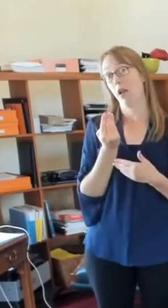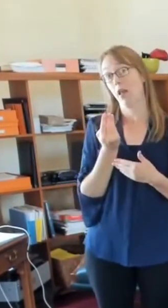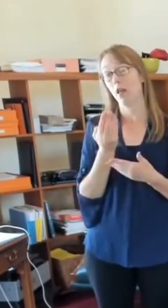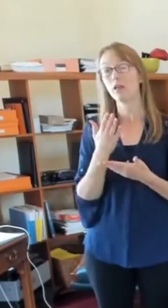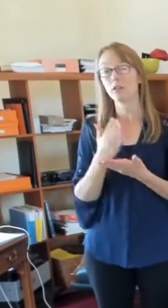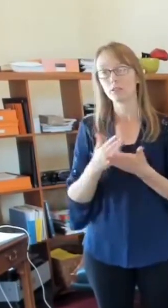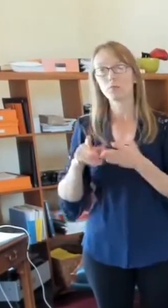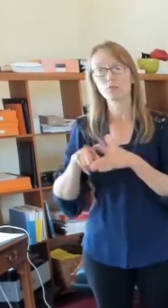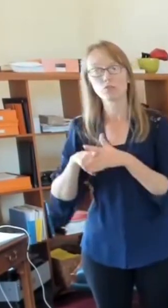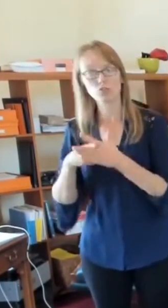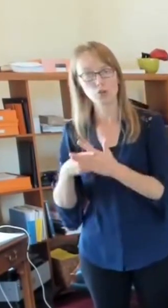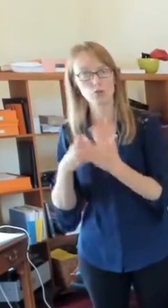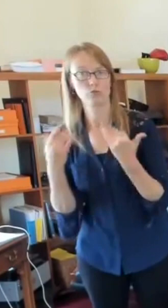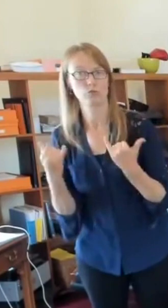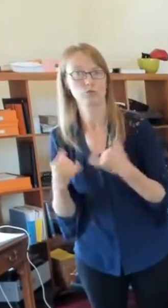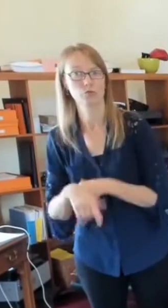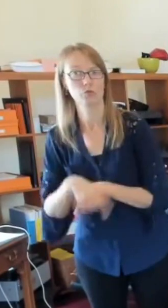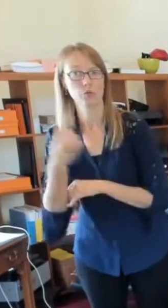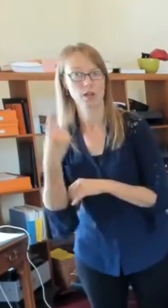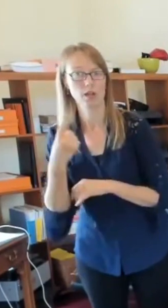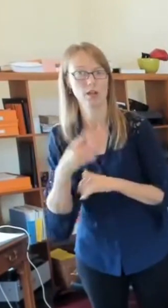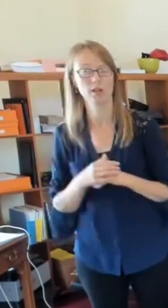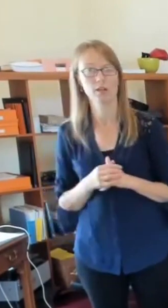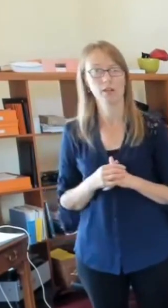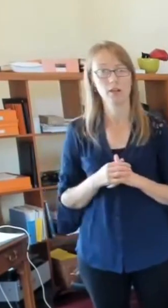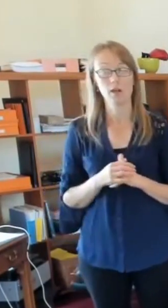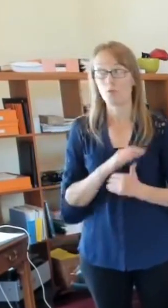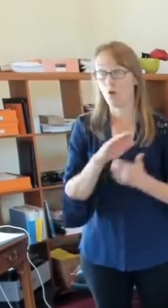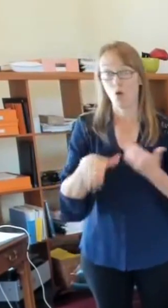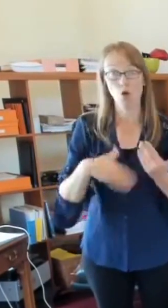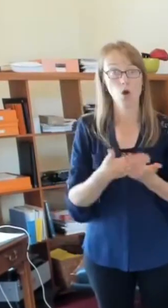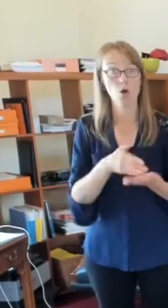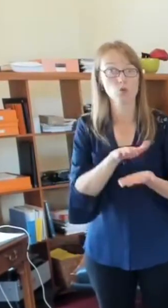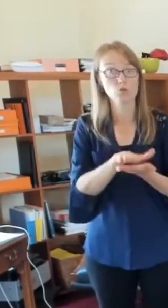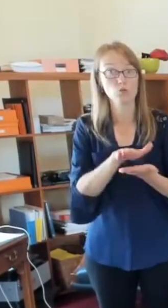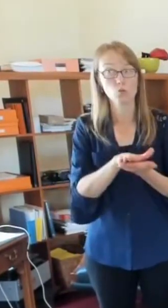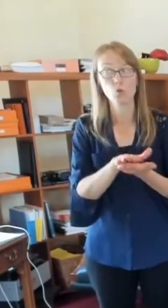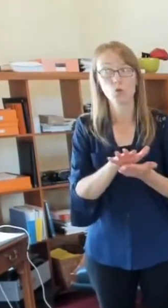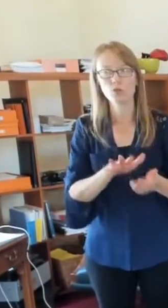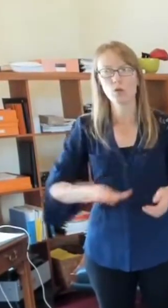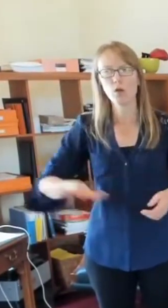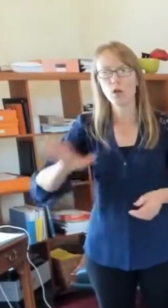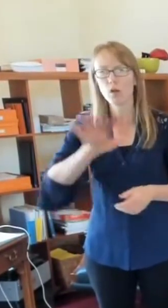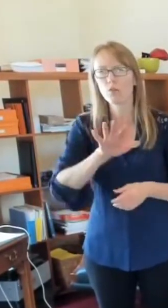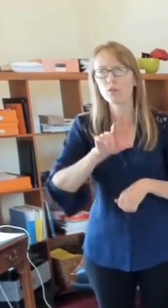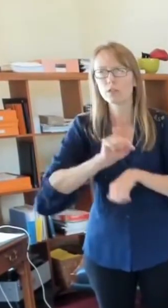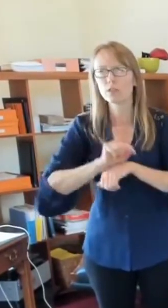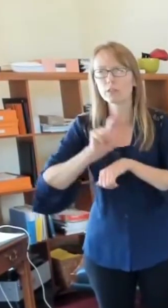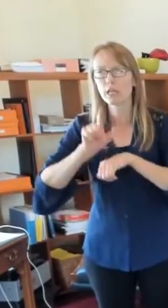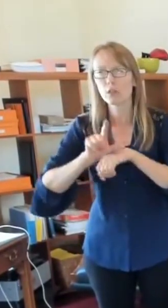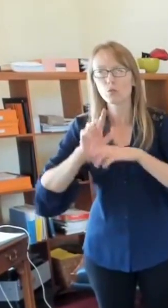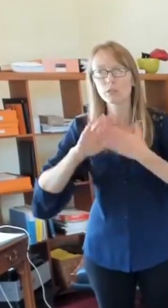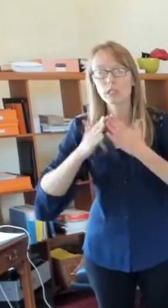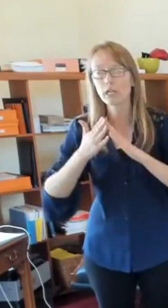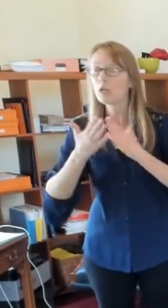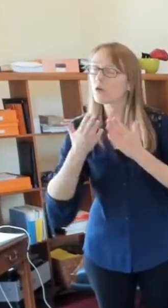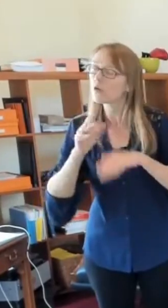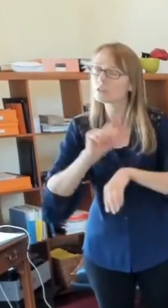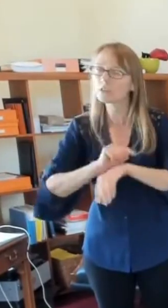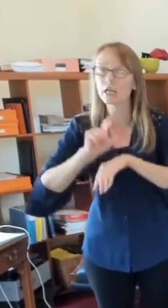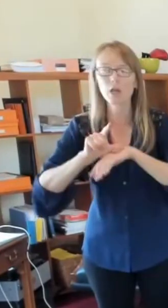in fact, I think all schools, I don't know of any schools in the city of St. Louis or in St. Louis County that